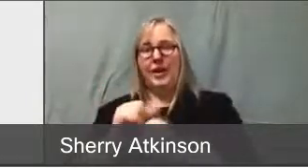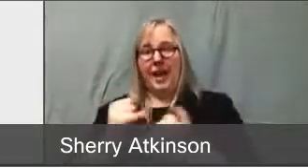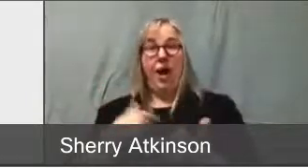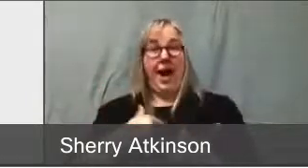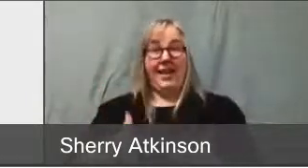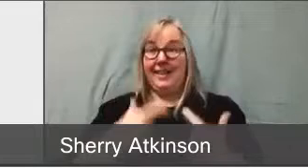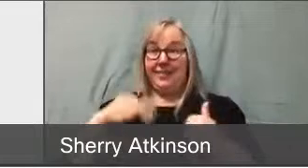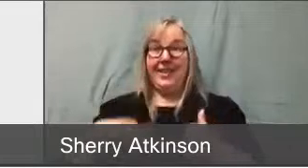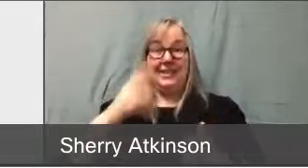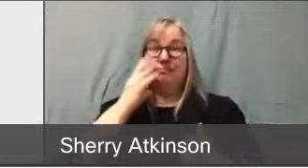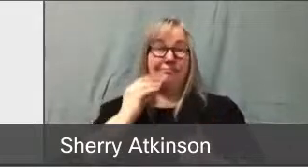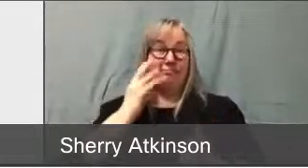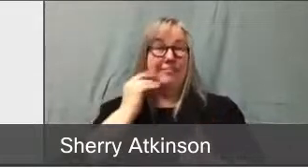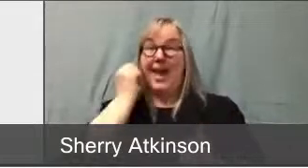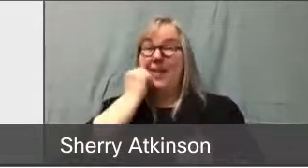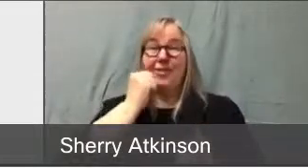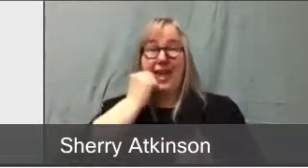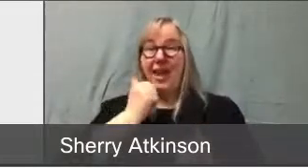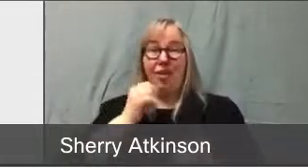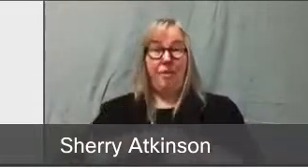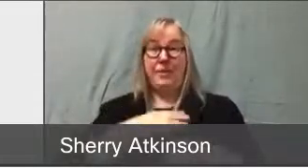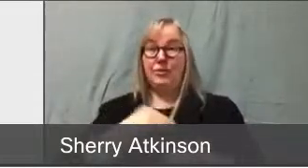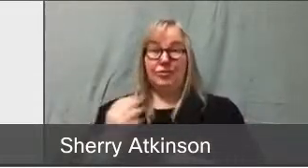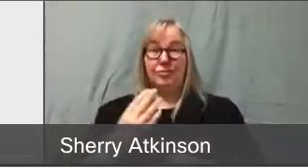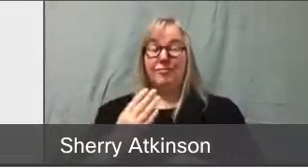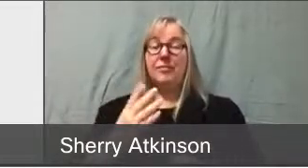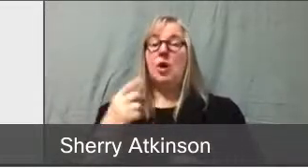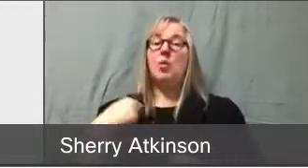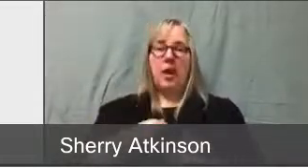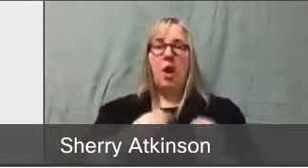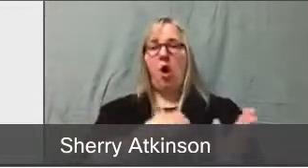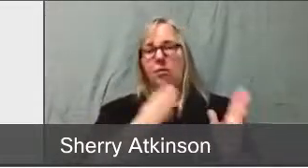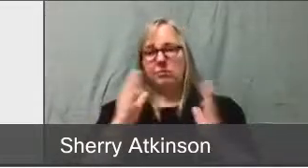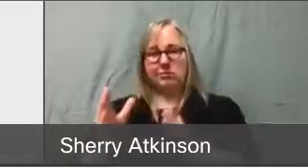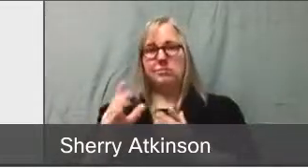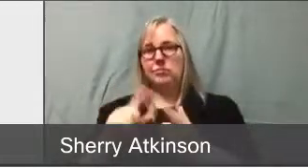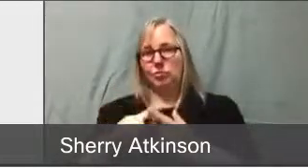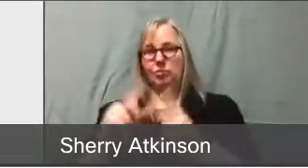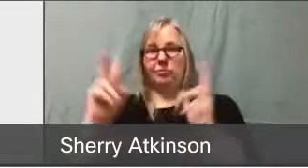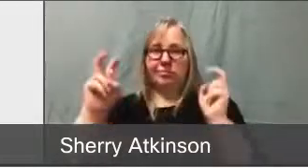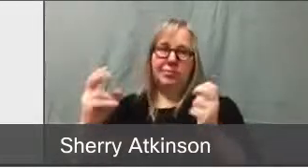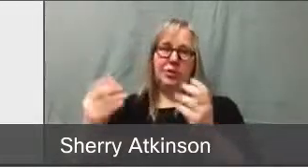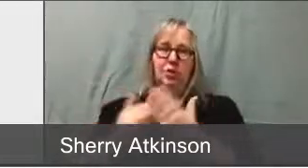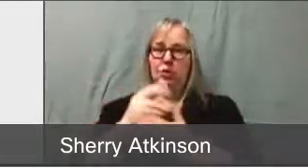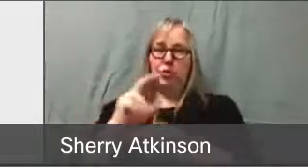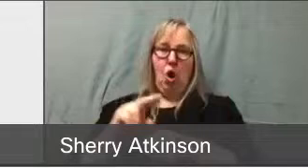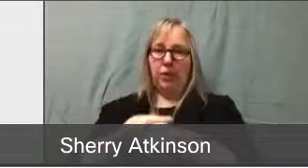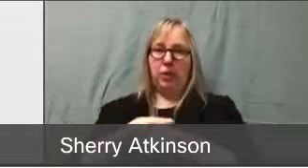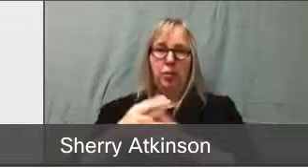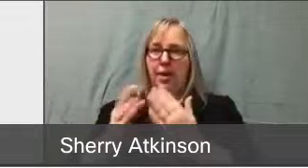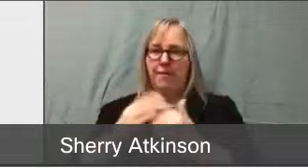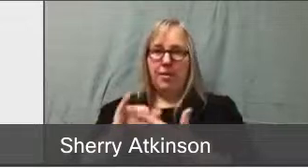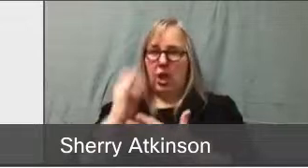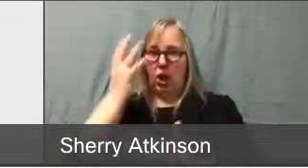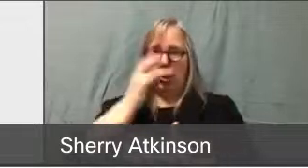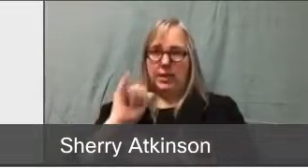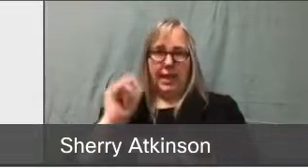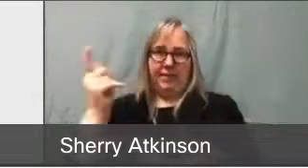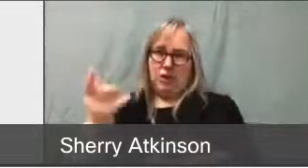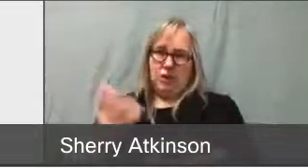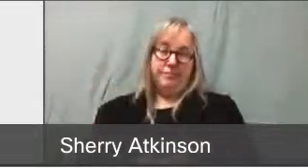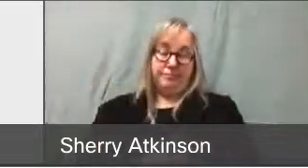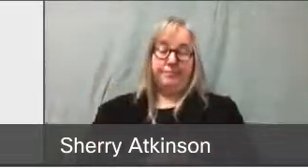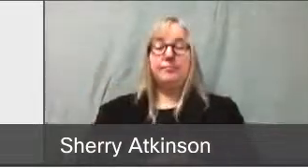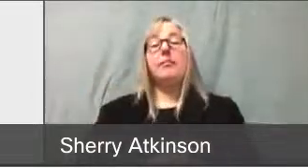job. So we are going into this new normal, whatever that might look like eventually. So again,